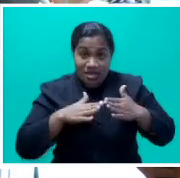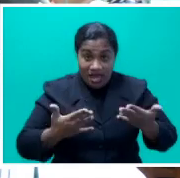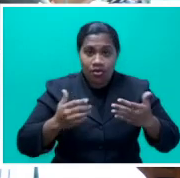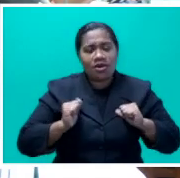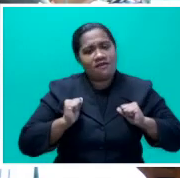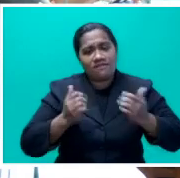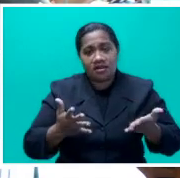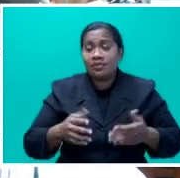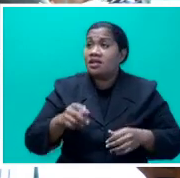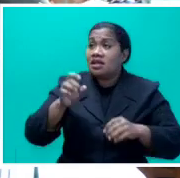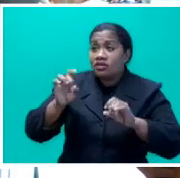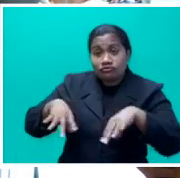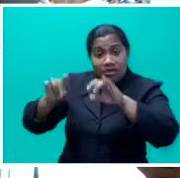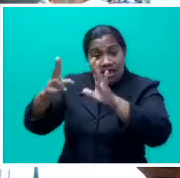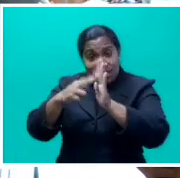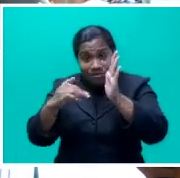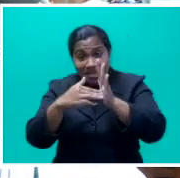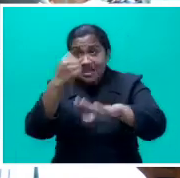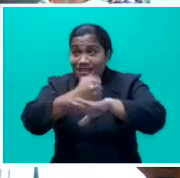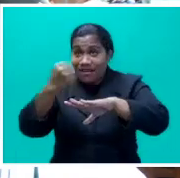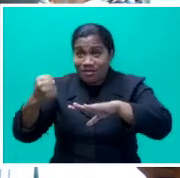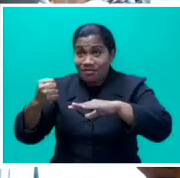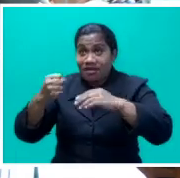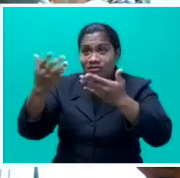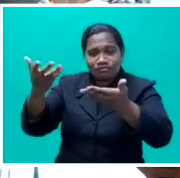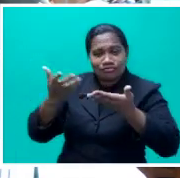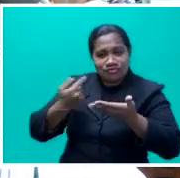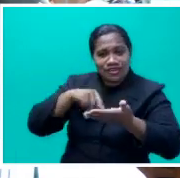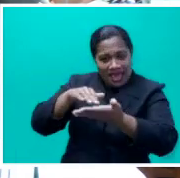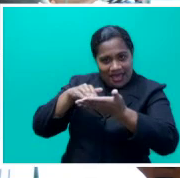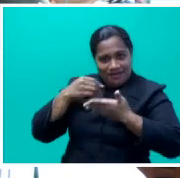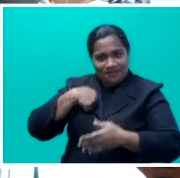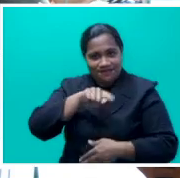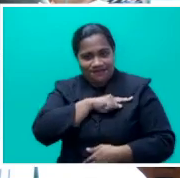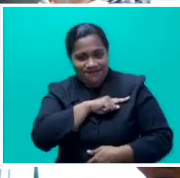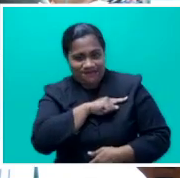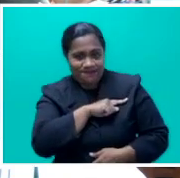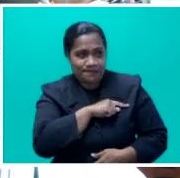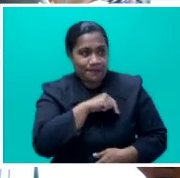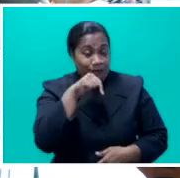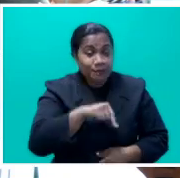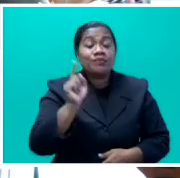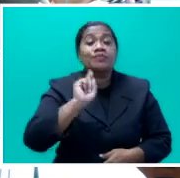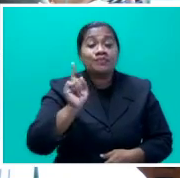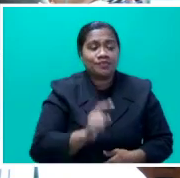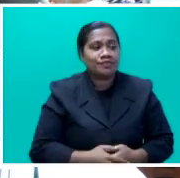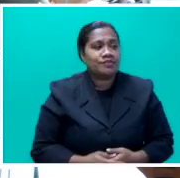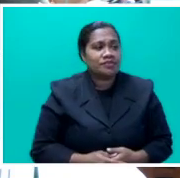that assistance. And the intention now, Mr. Speaker, sir, is to mirror that setup in the